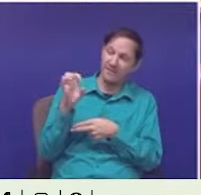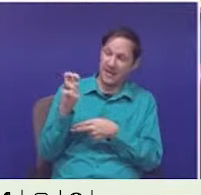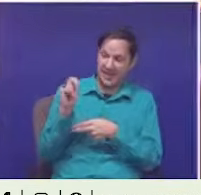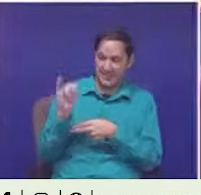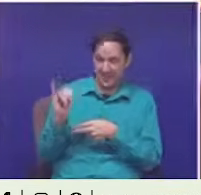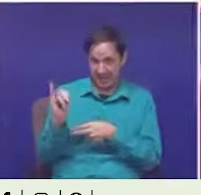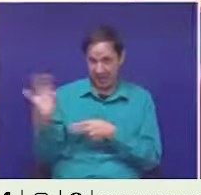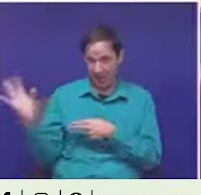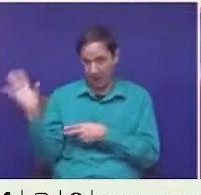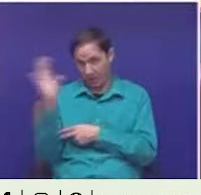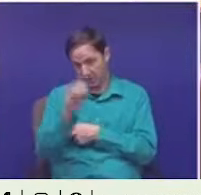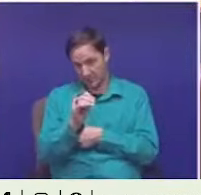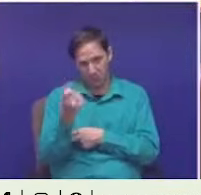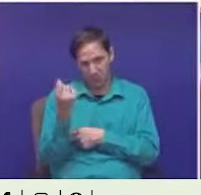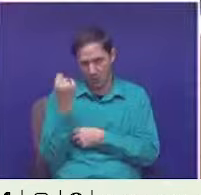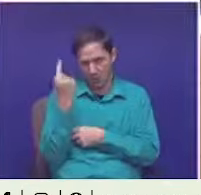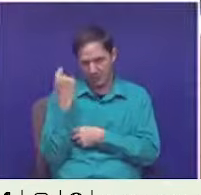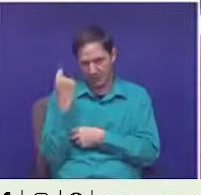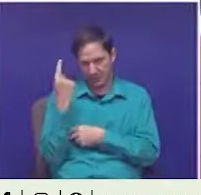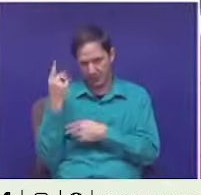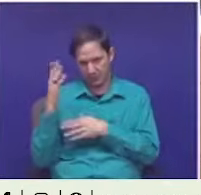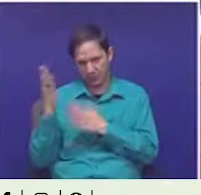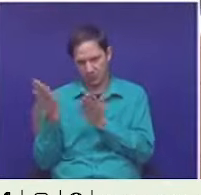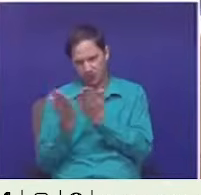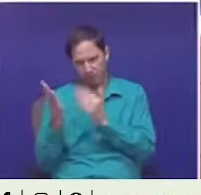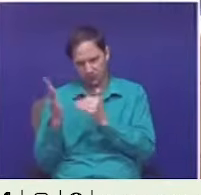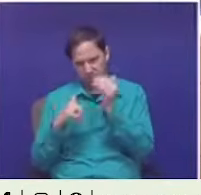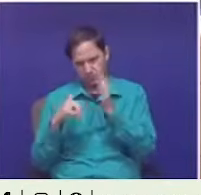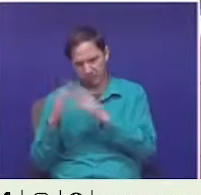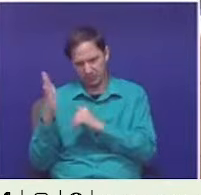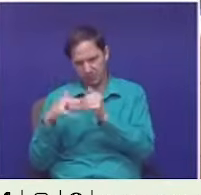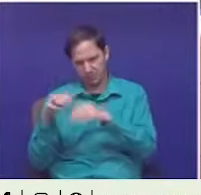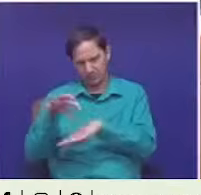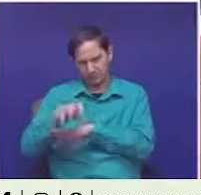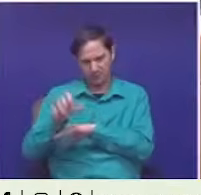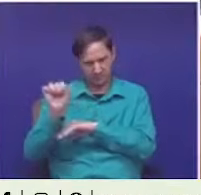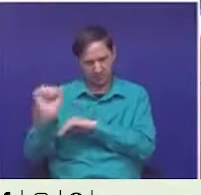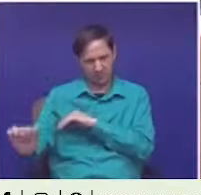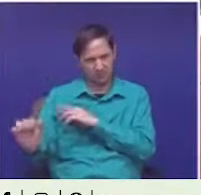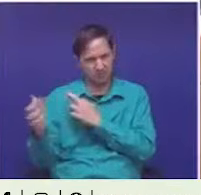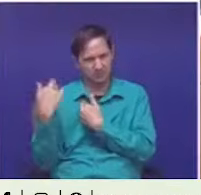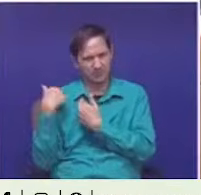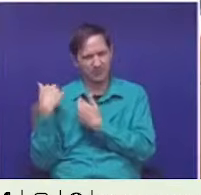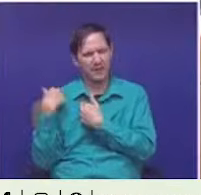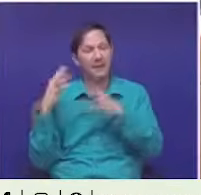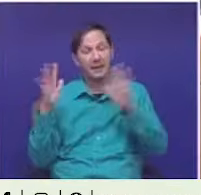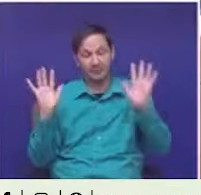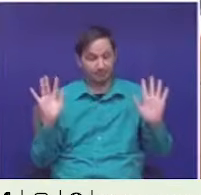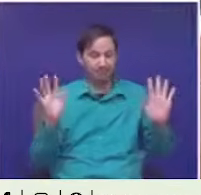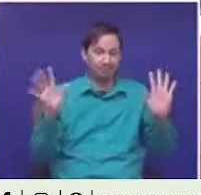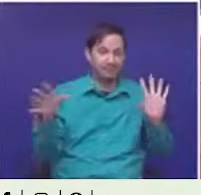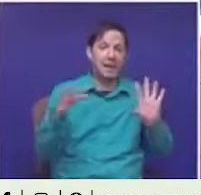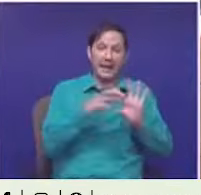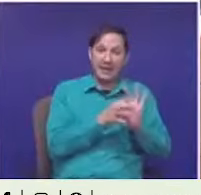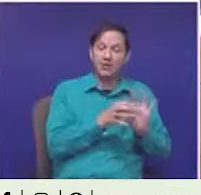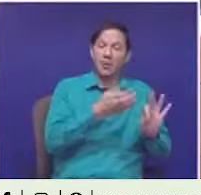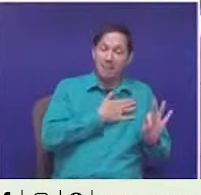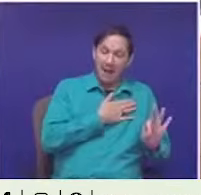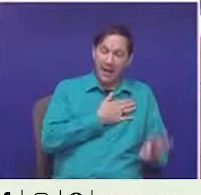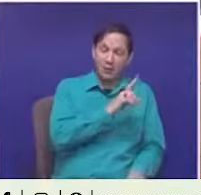to realize that school infrastructure is actually a provincial competency. Which brings me to my question,